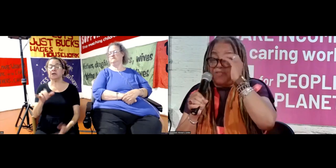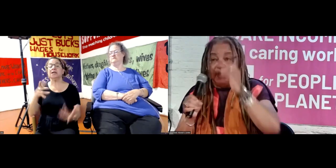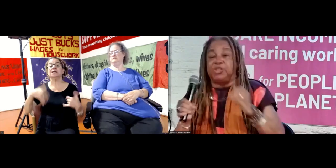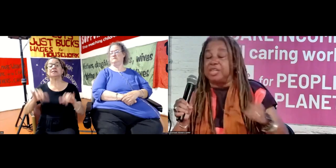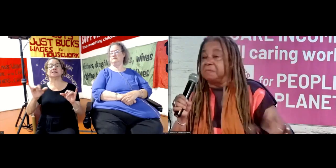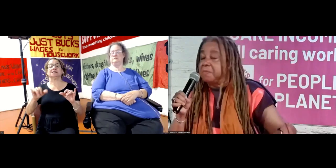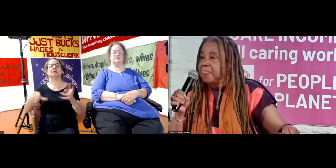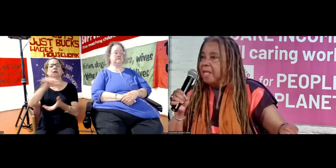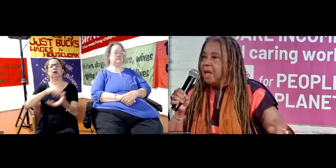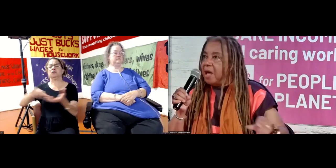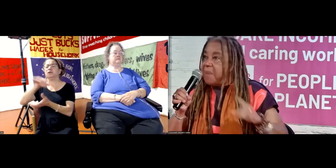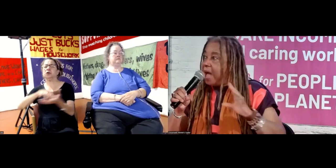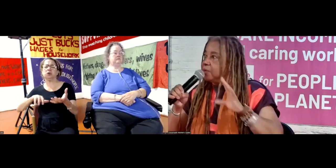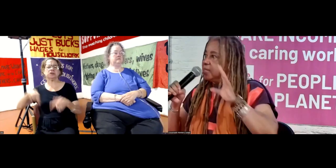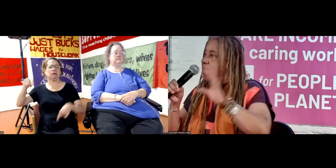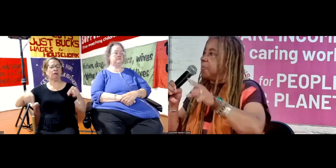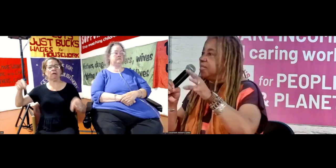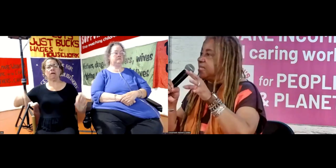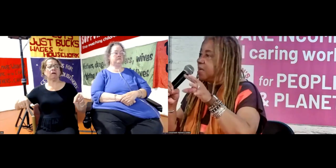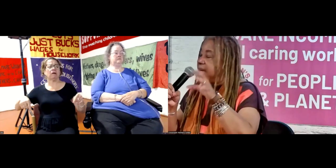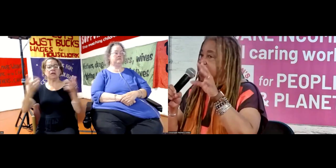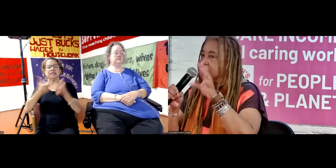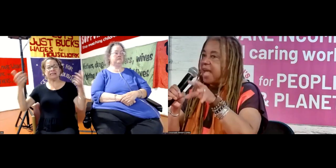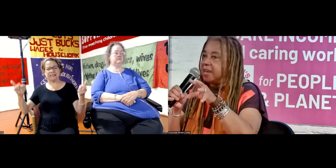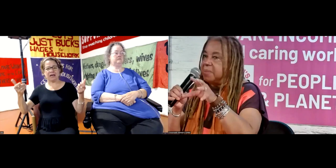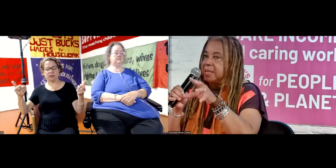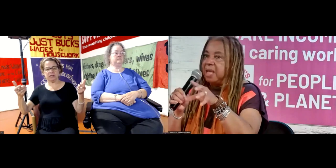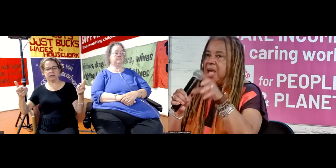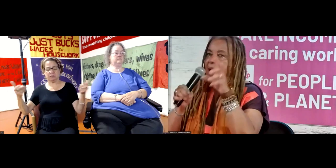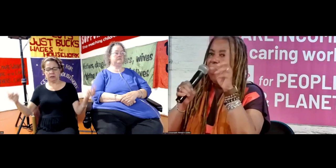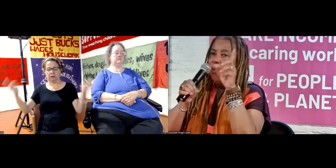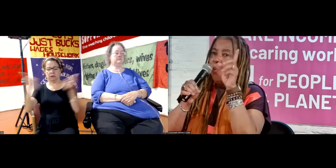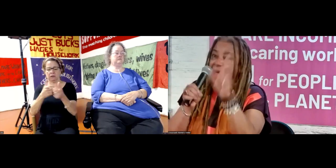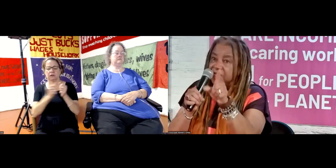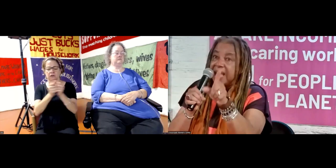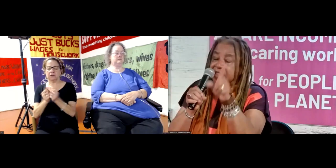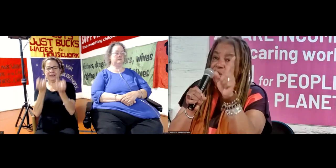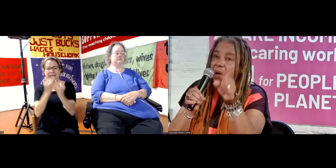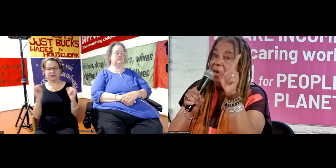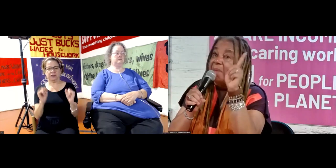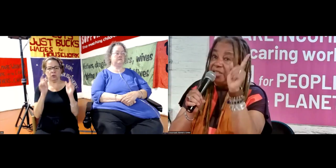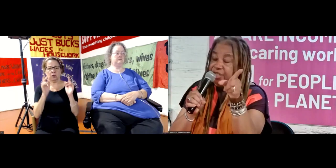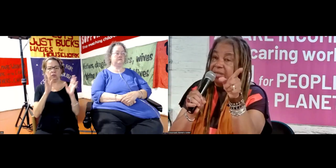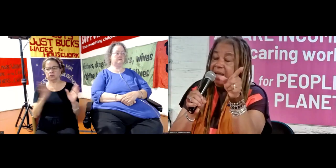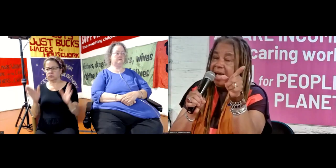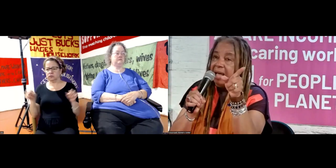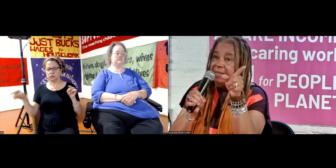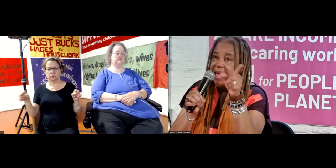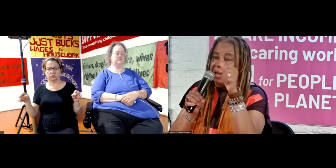of confusion about separatism and autonomy. One thing I do want to